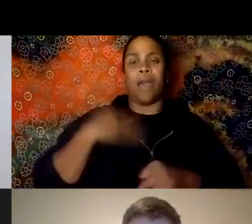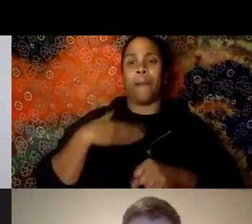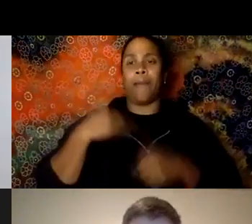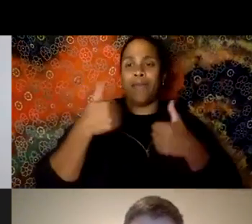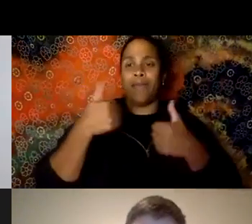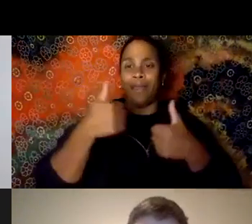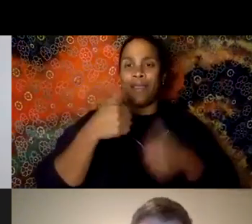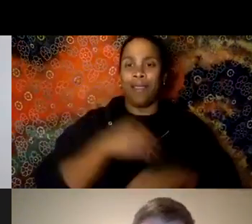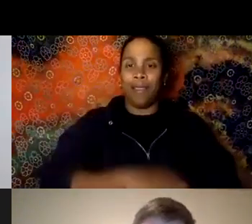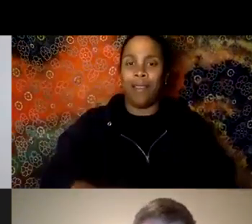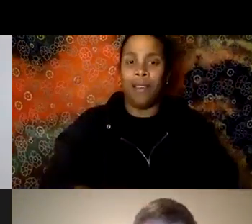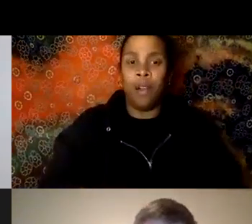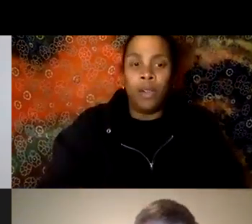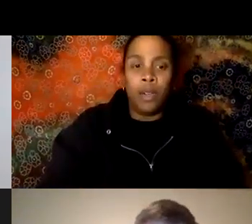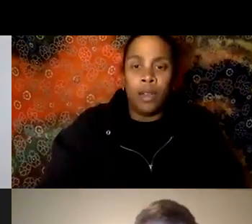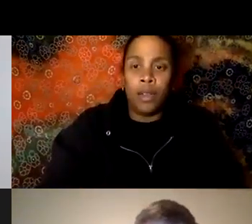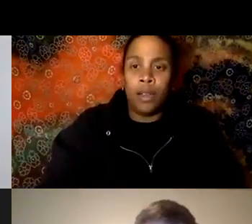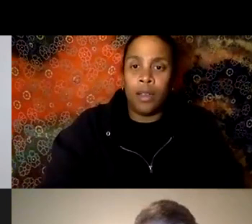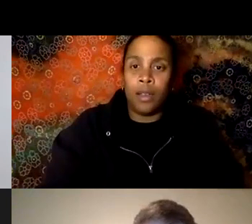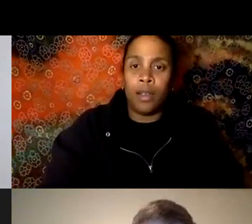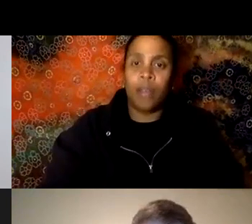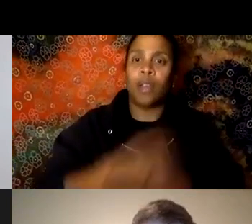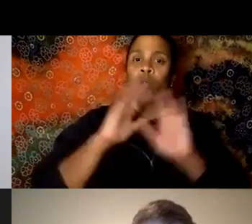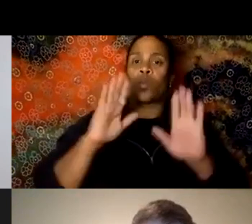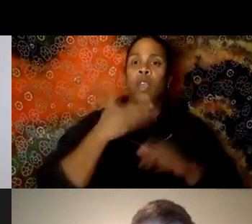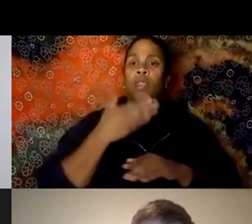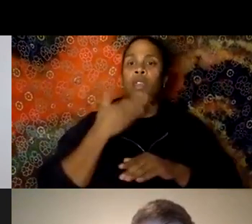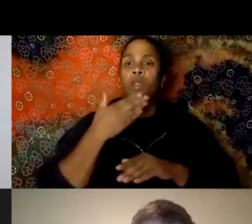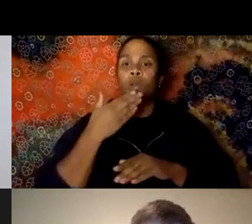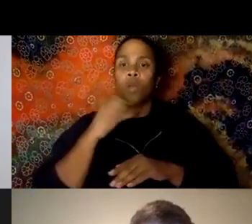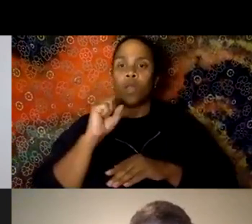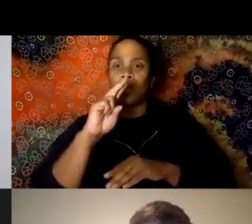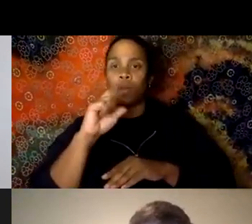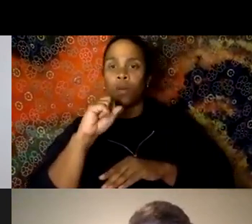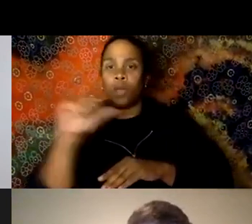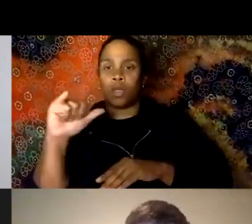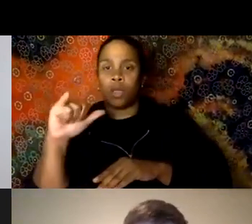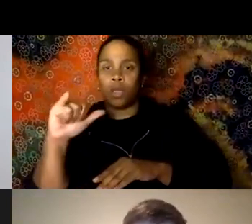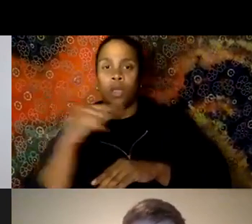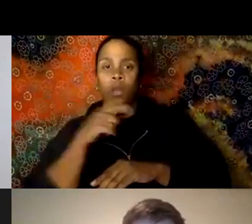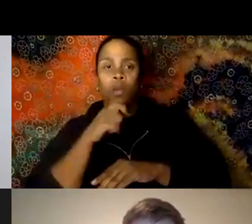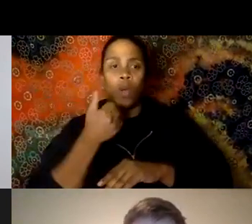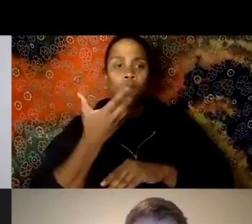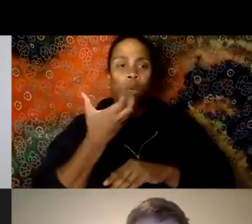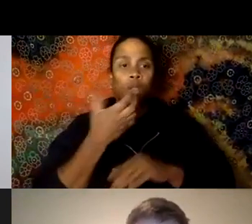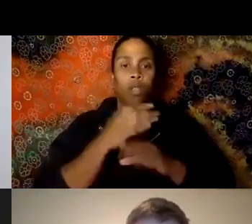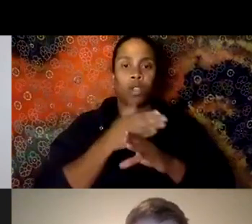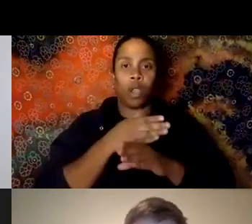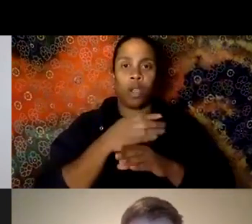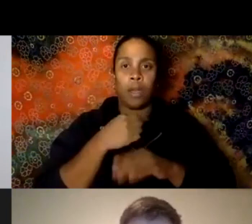to you later. Great. Thank you so much, Susie. All right. Who else wants to share? I can